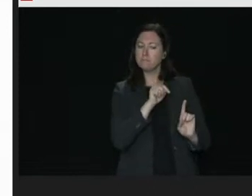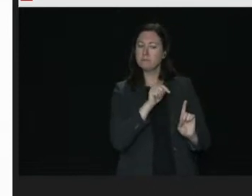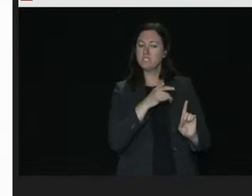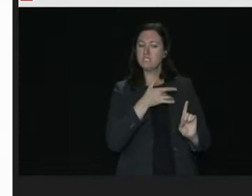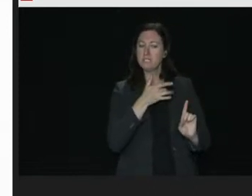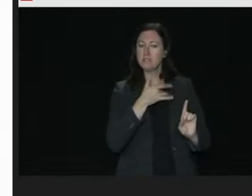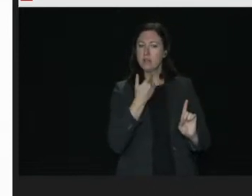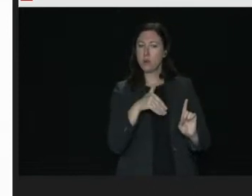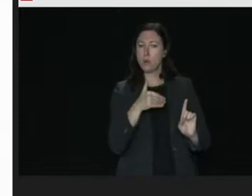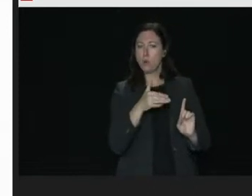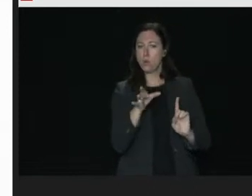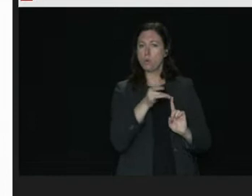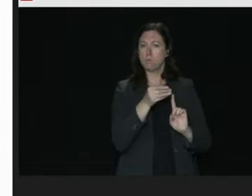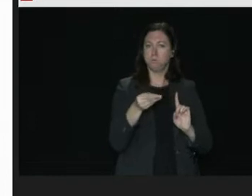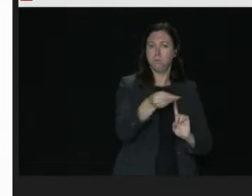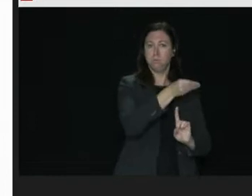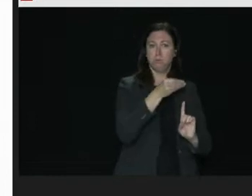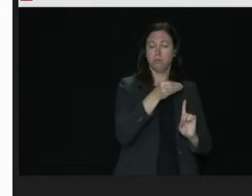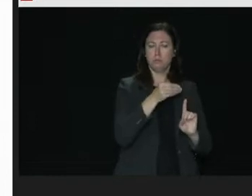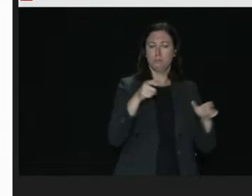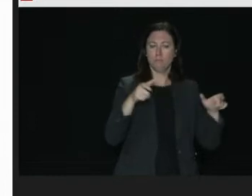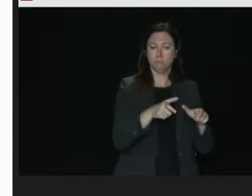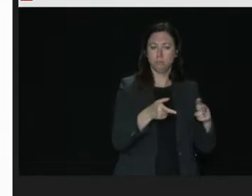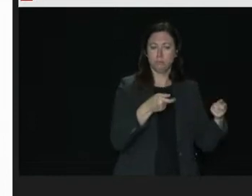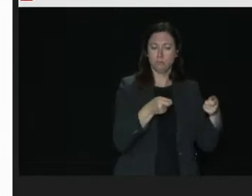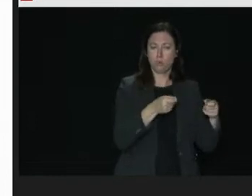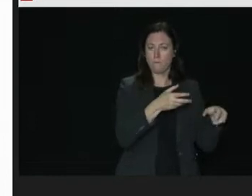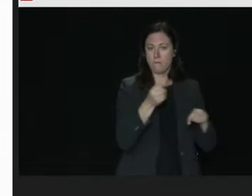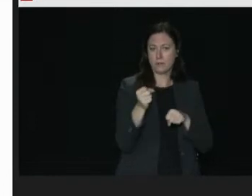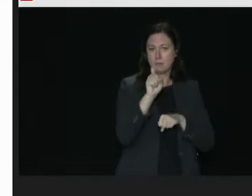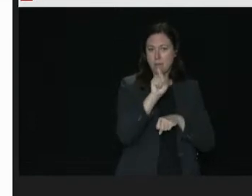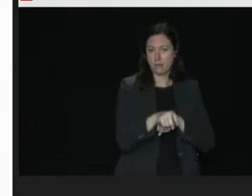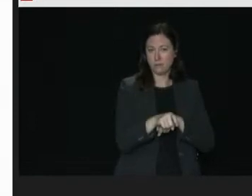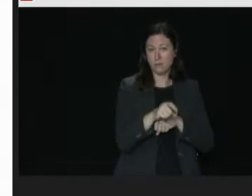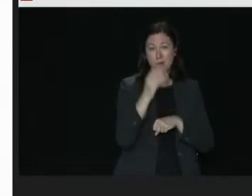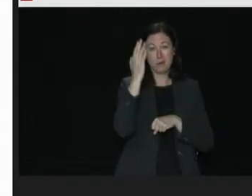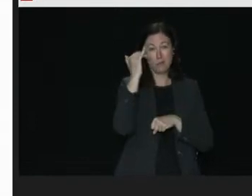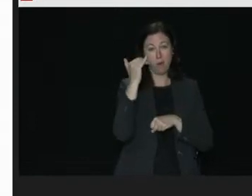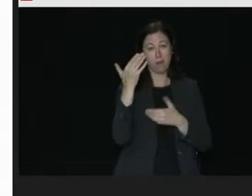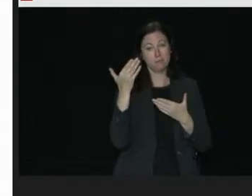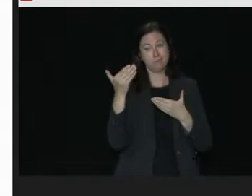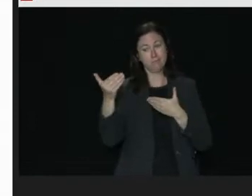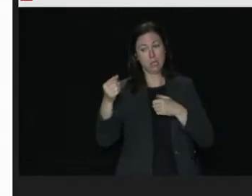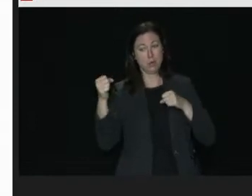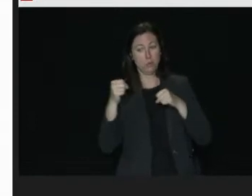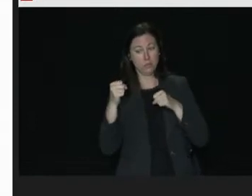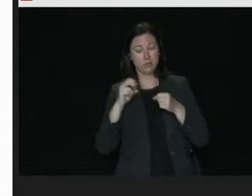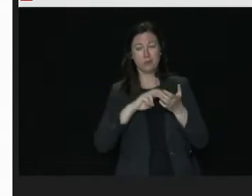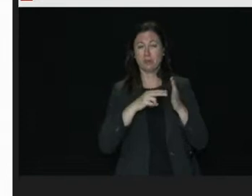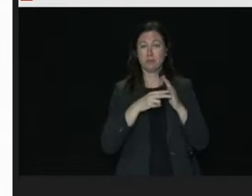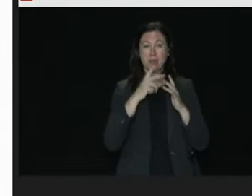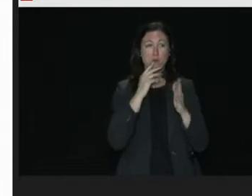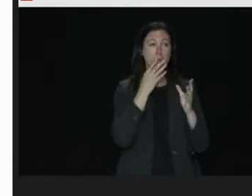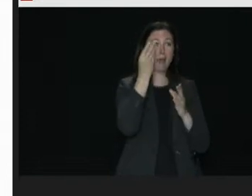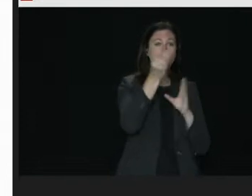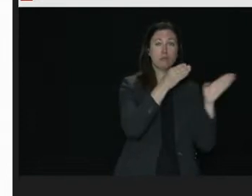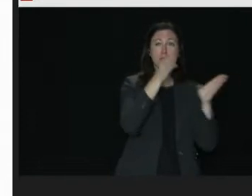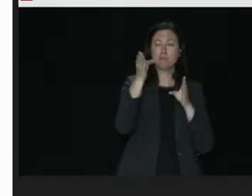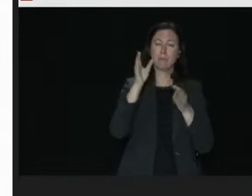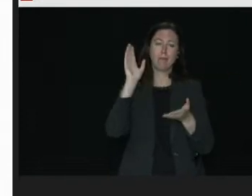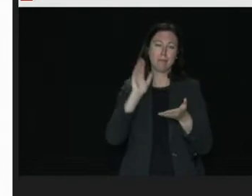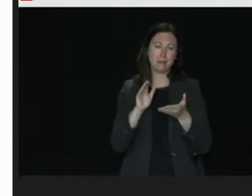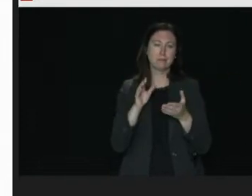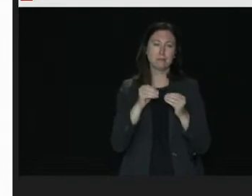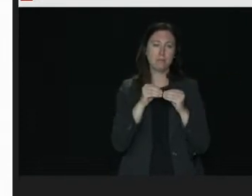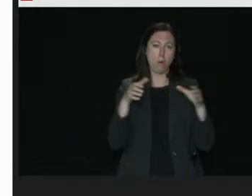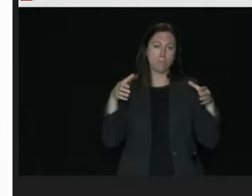rapid increase in cases, as we spend more time indoors over the coming months. Slide